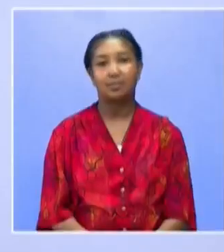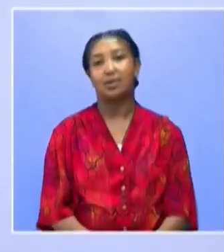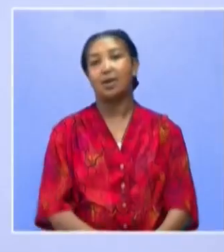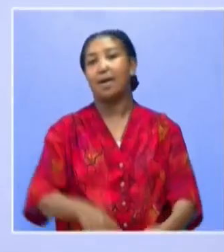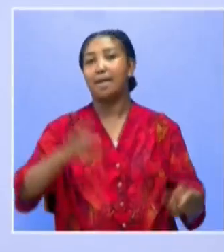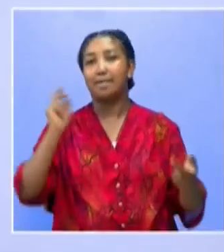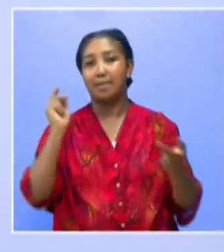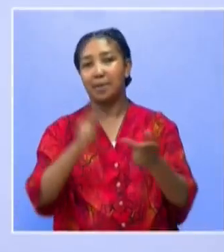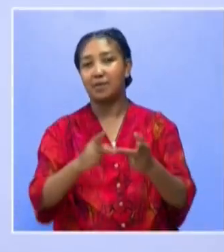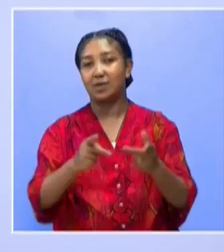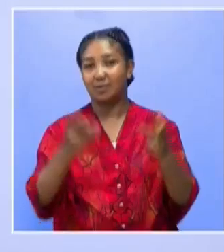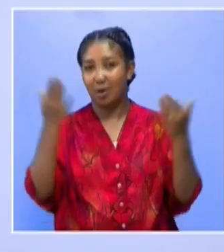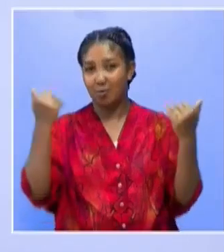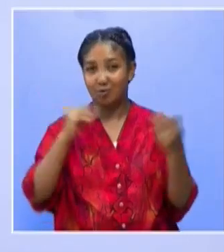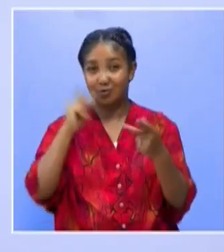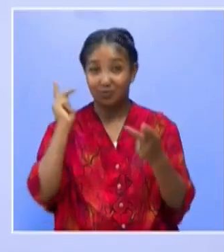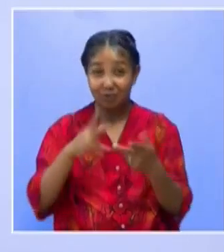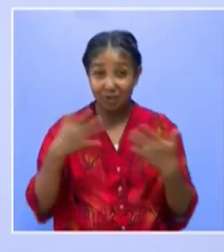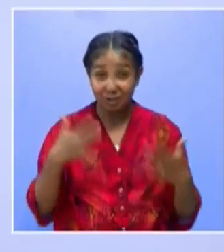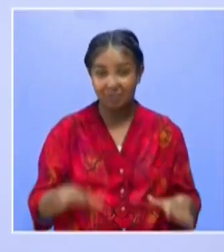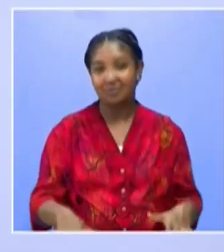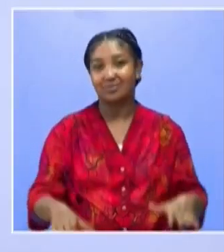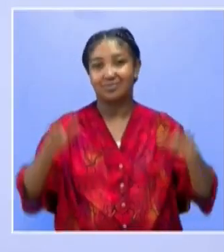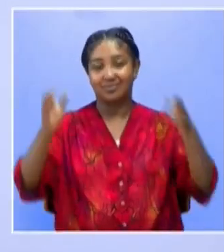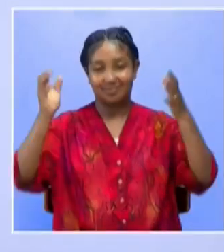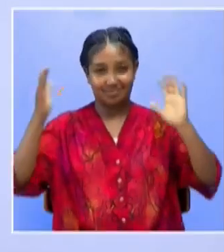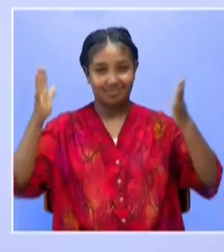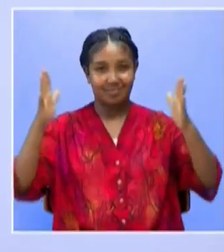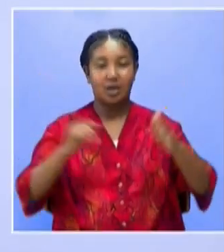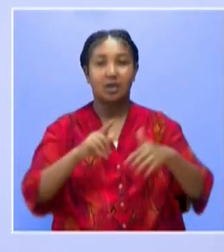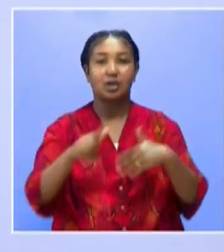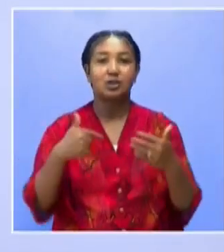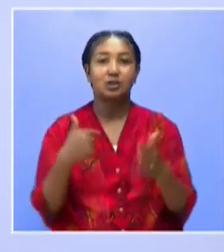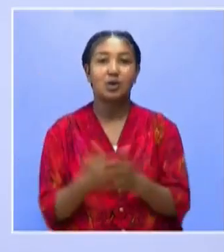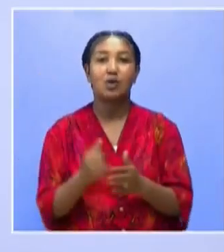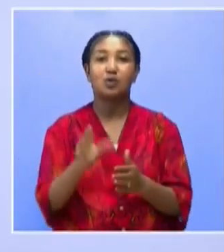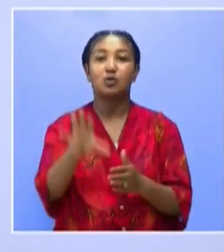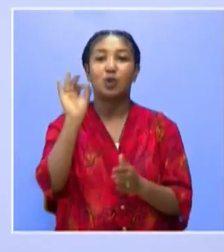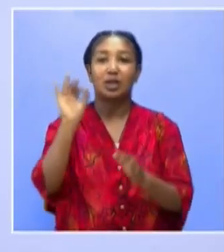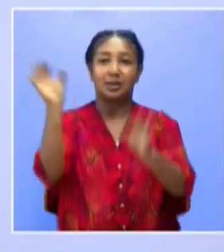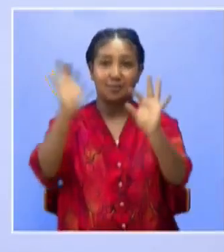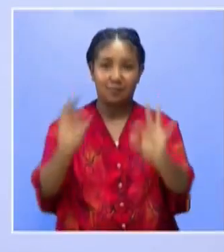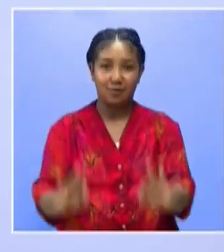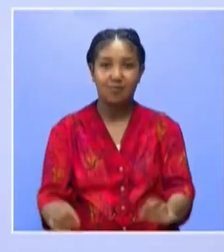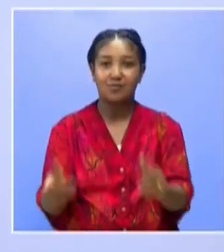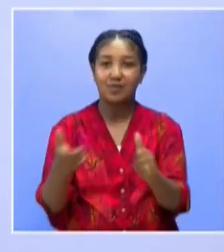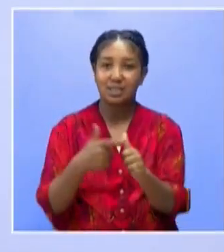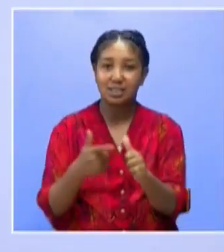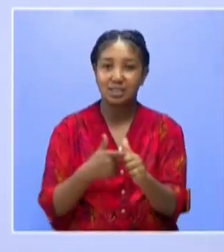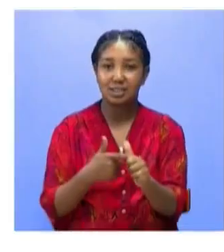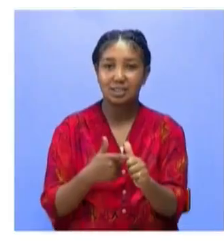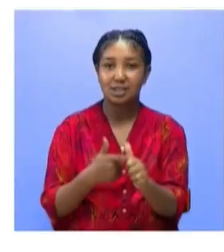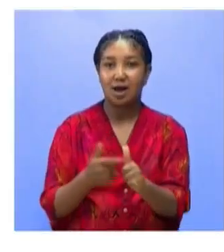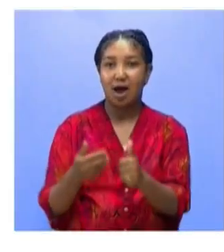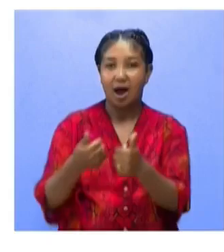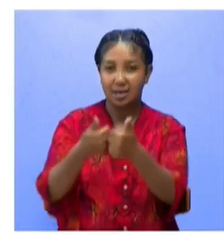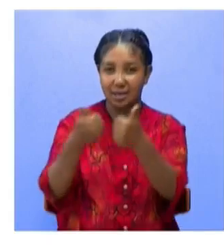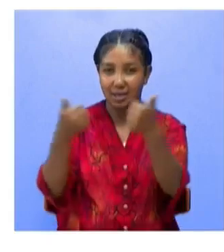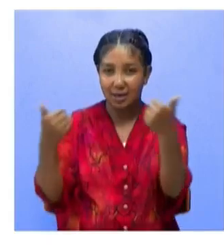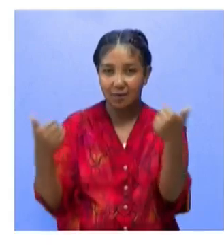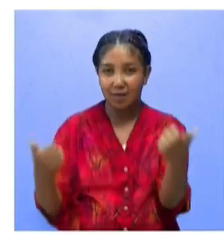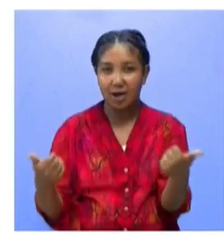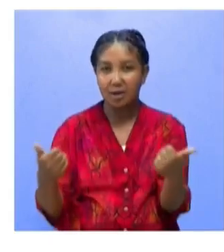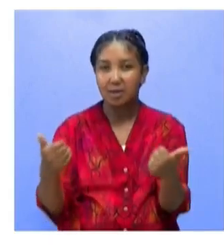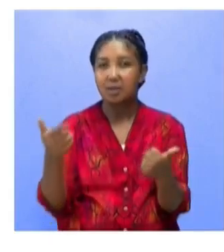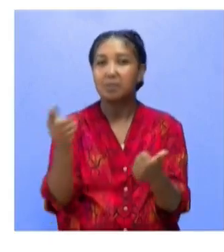Perfect. I hope you did it. Bravo. So, to get the form, first of all, we have to identify what the function